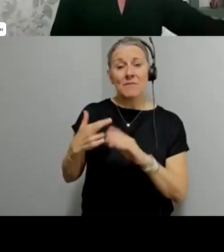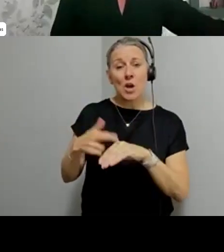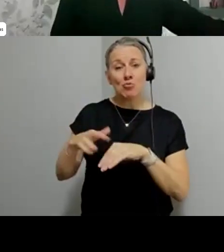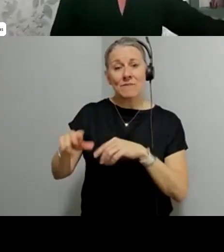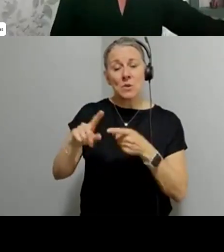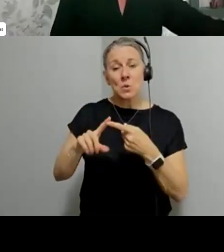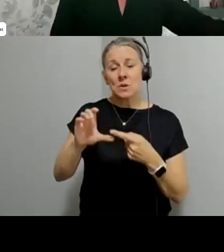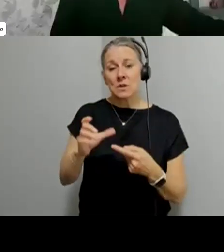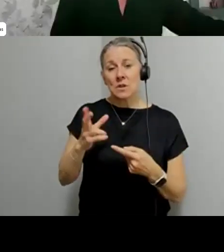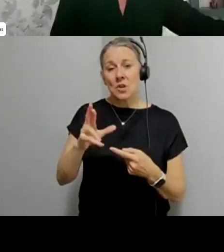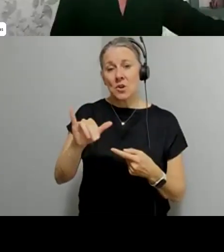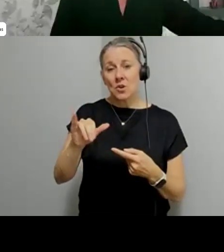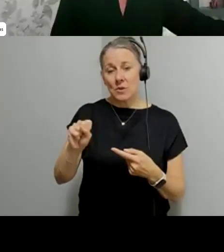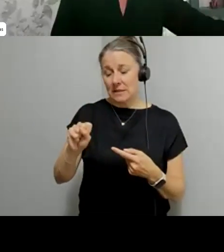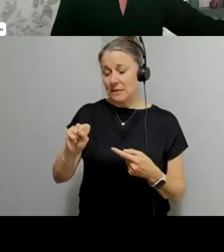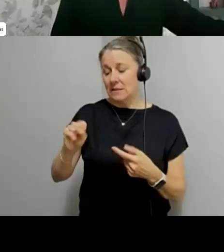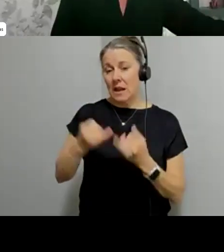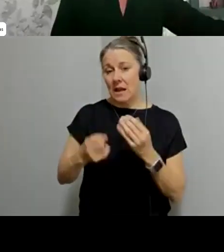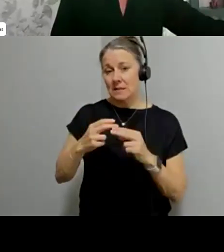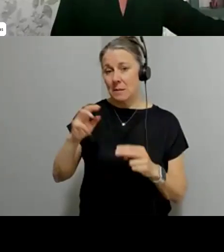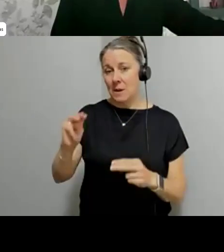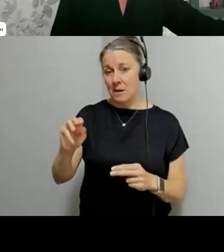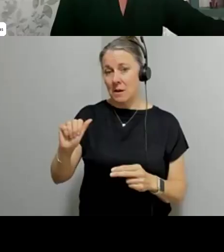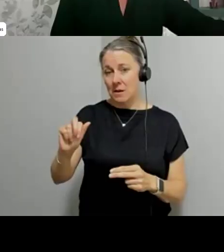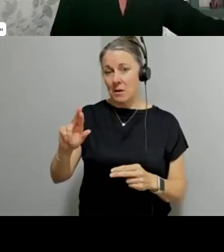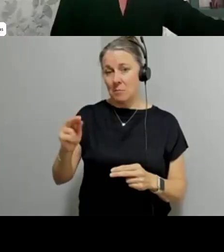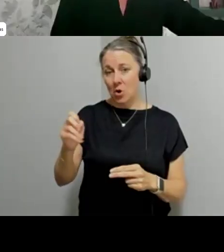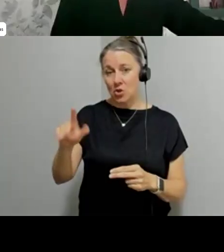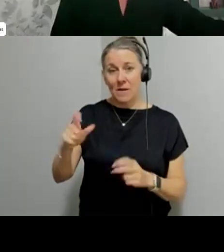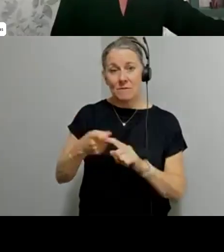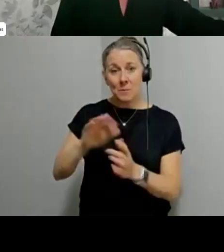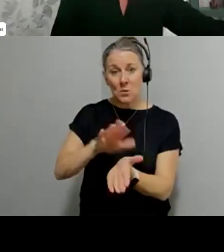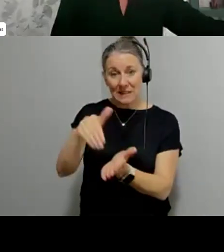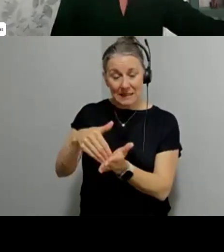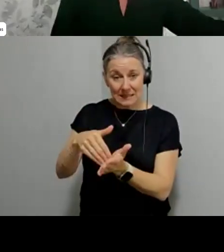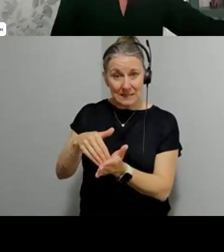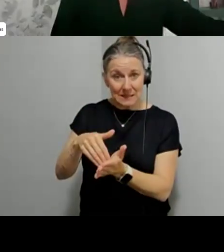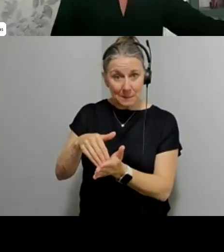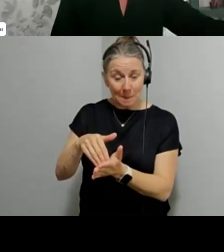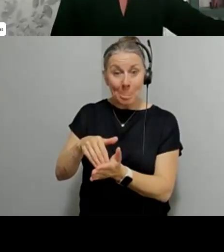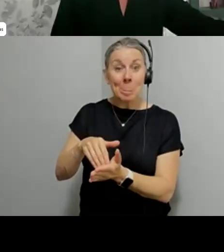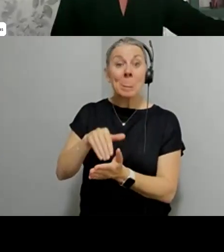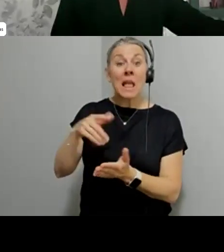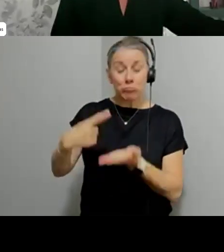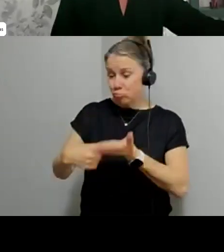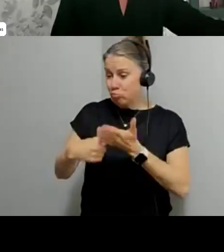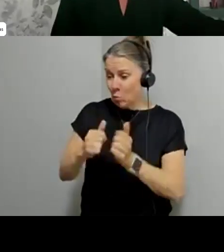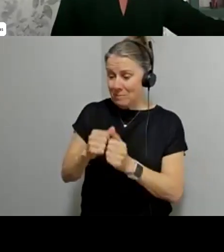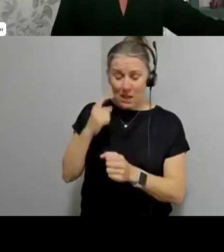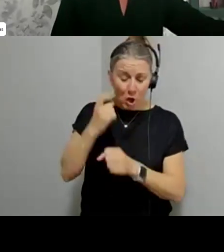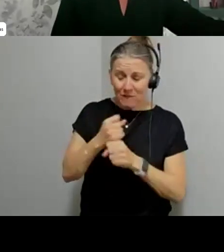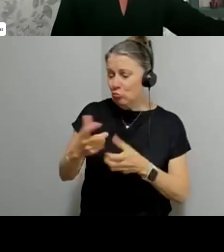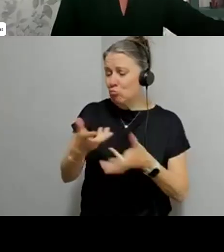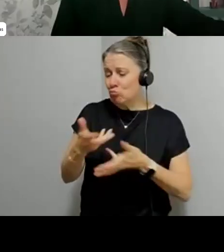who talked to me over coffee and then went back to New Zealand and developed this project using restorative justice for